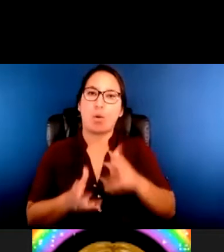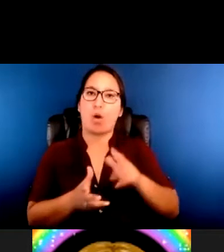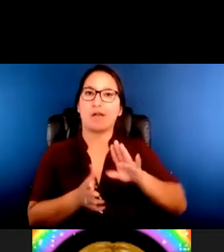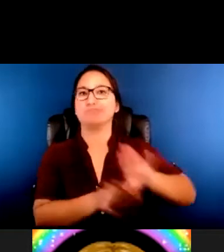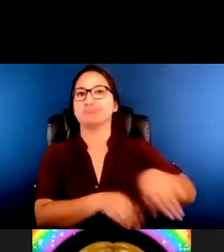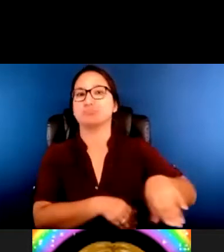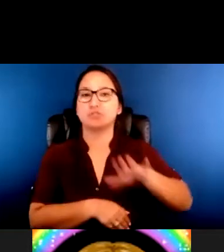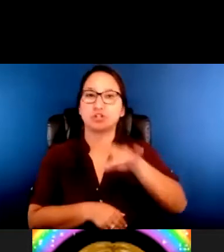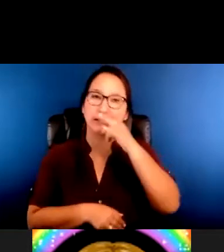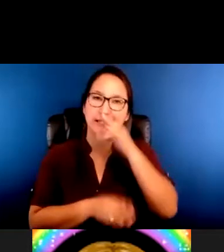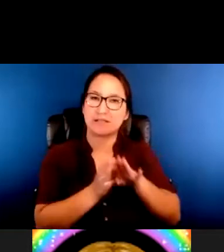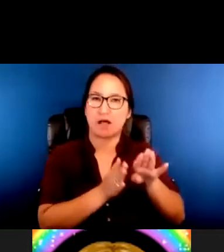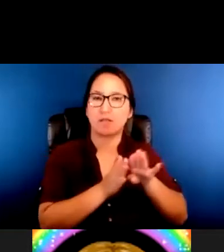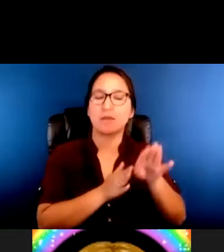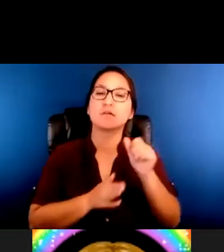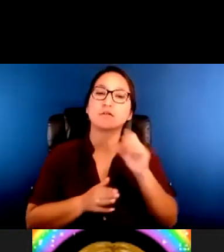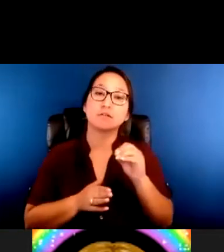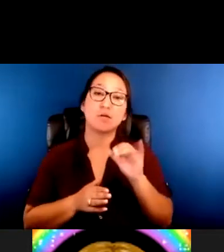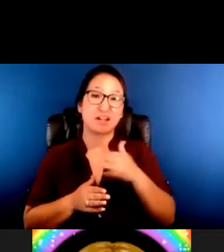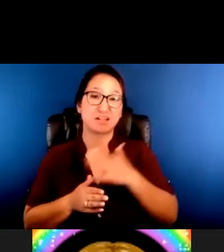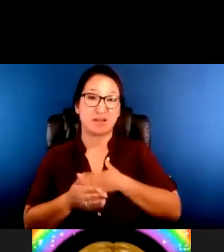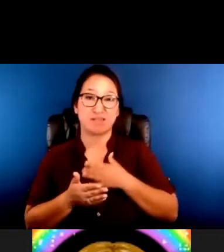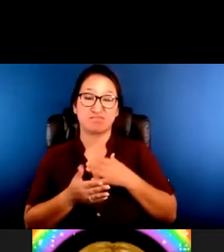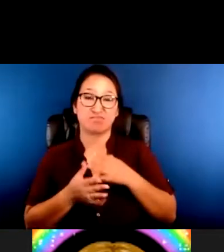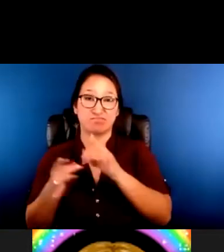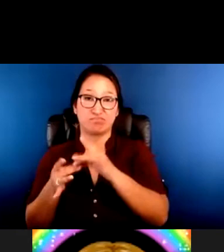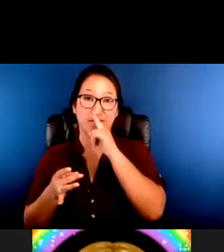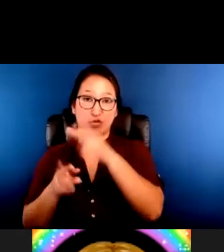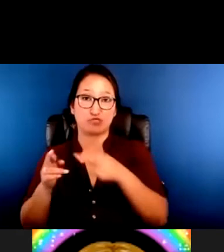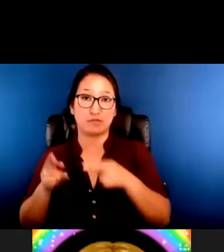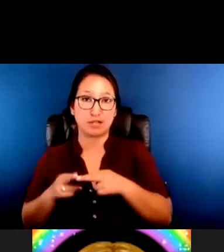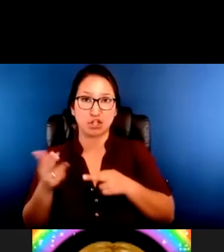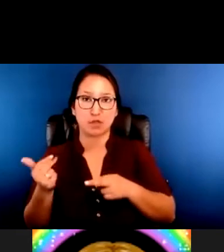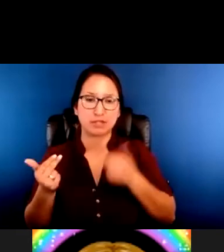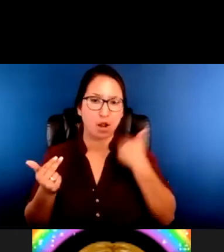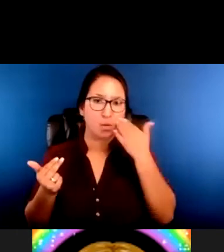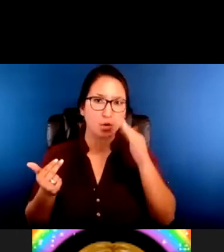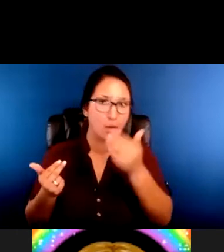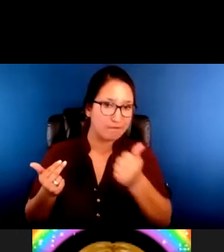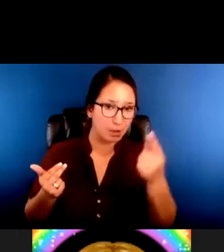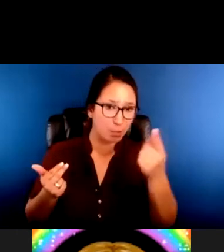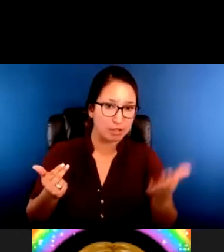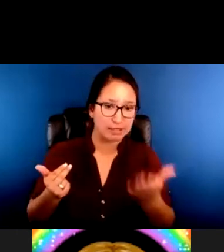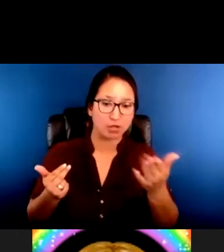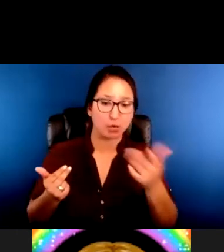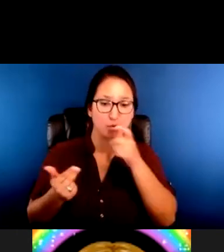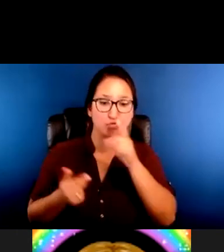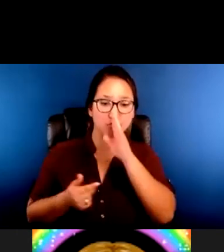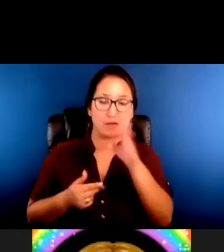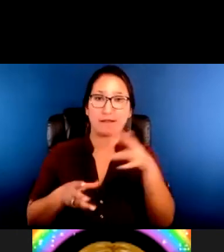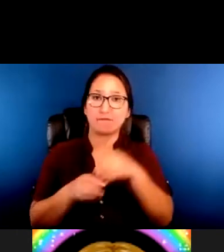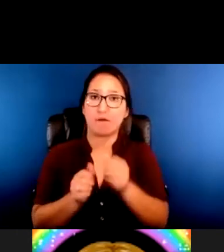all I want to say in Region 13. I don't know if anyone here is directly involved with that right now, If you are, or if you wish